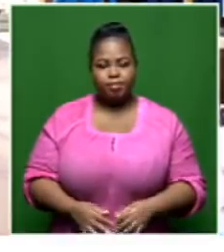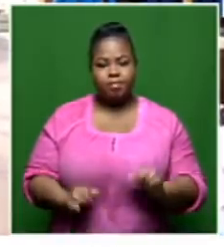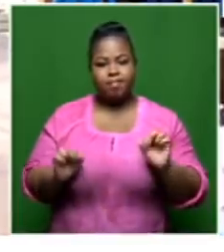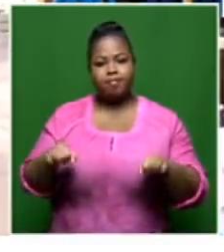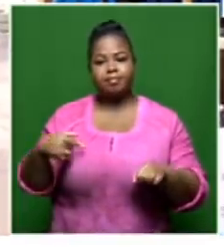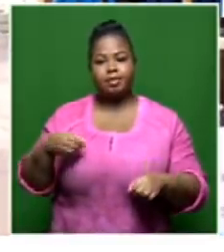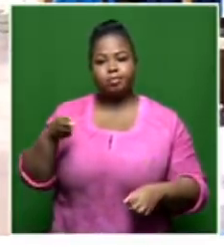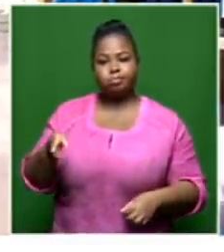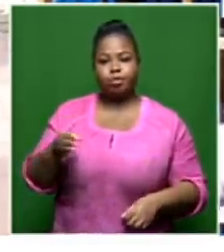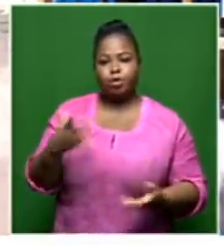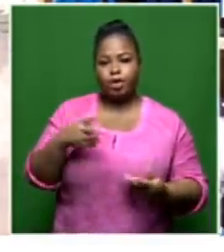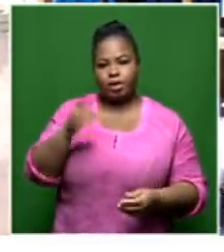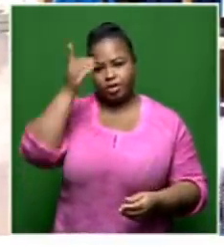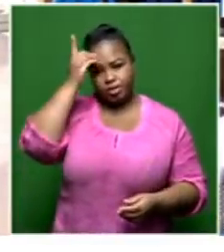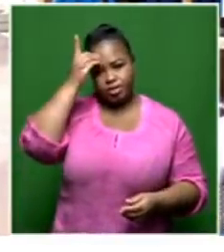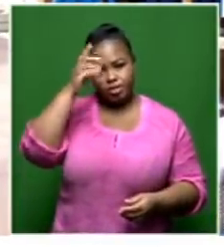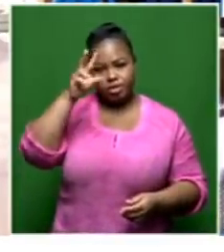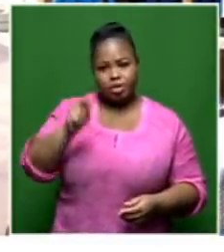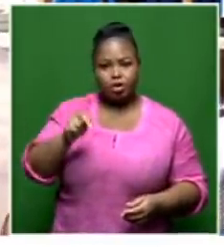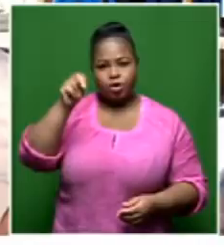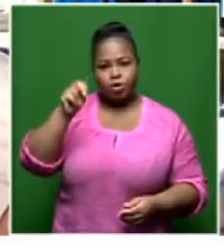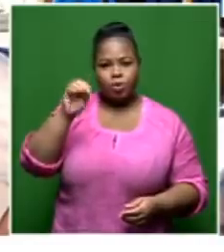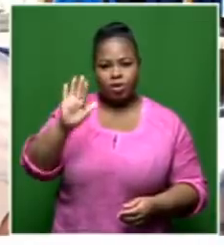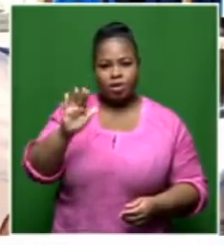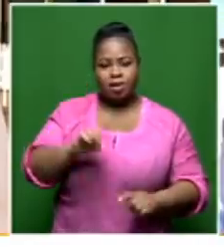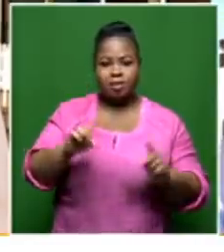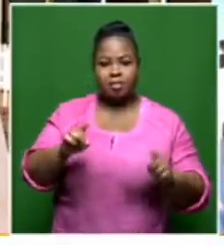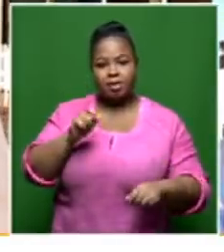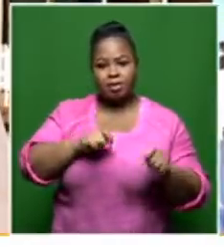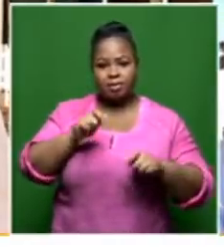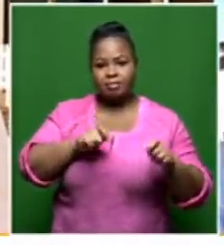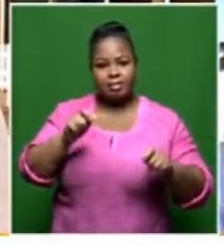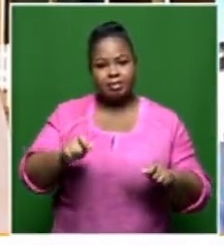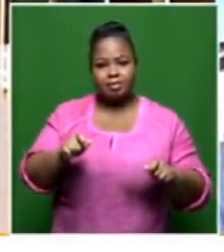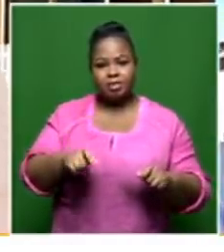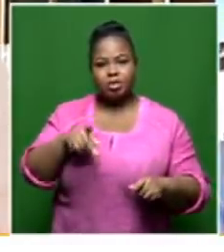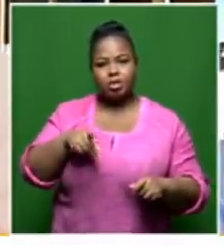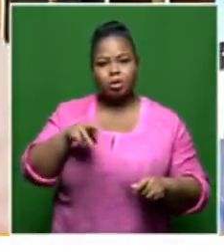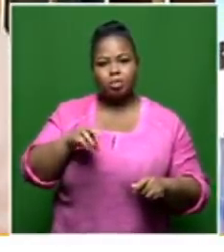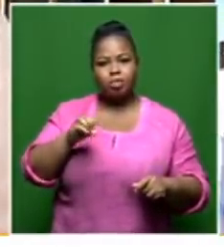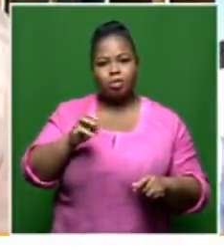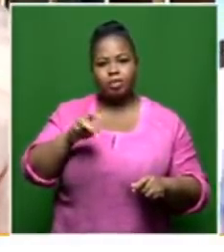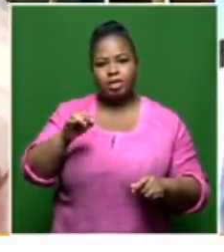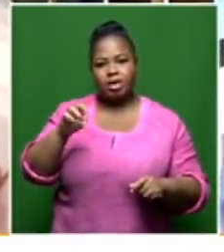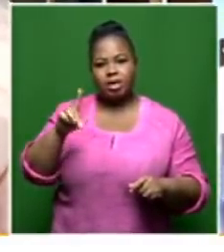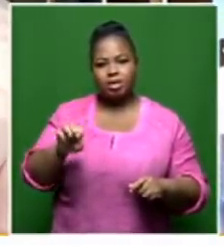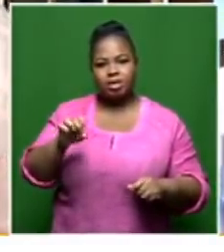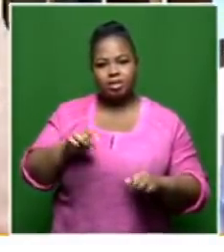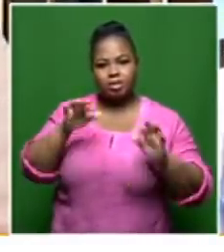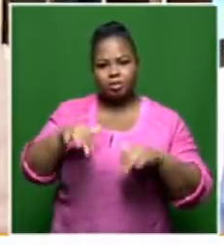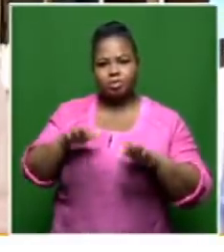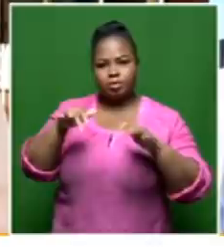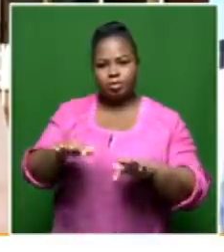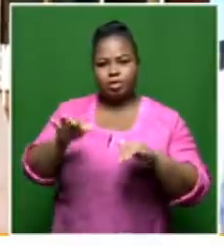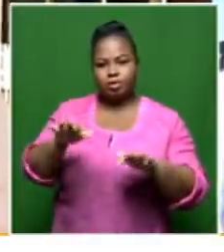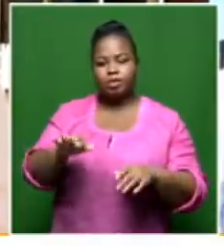Yes, I'm here at Durban North. Well, it seems the Durbanites have really missed the promenade and the beach because they have swarmed